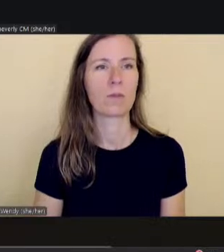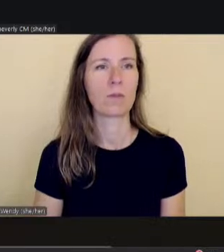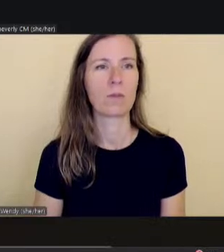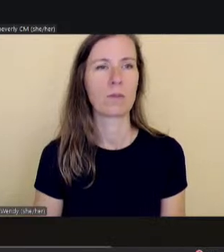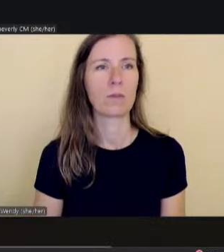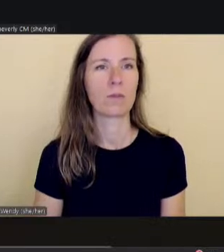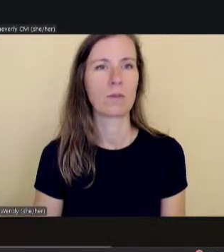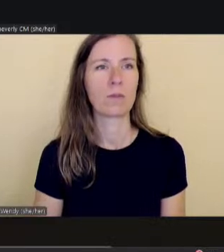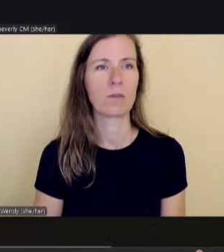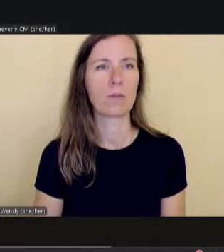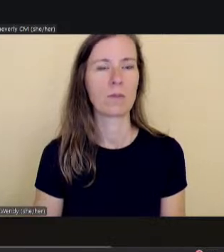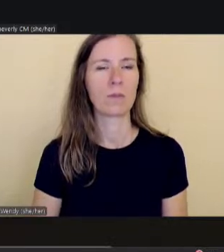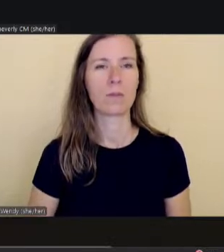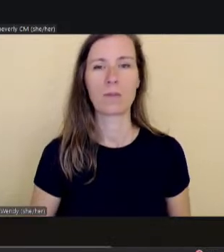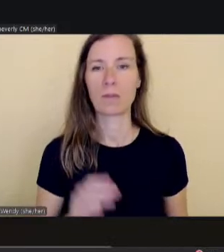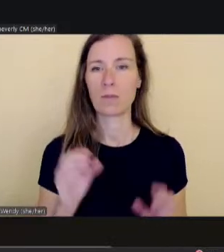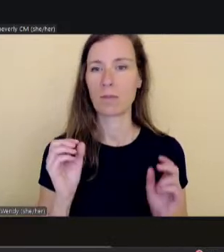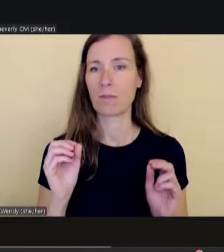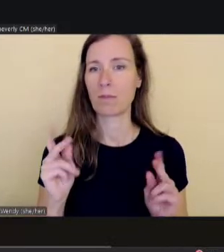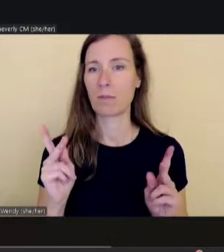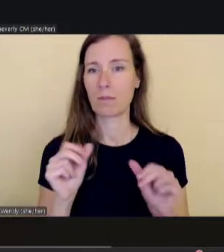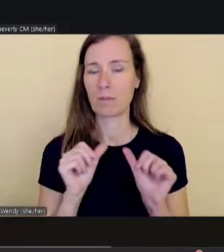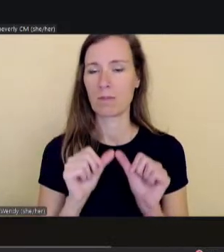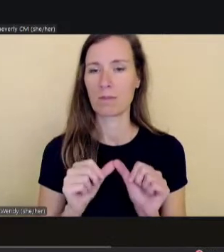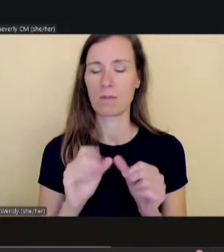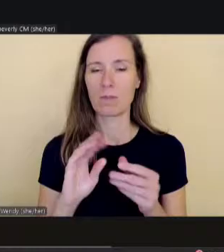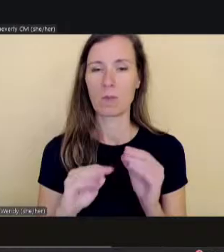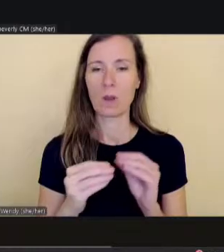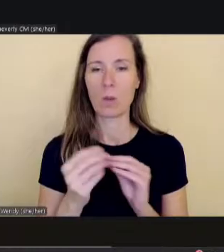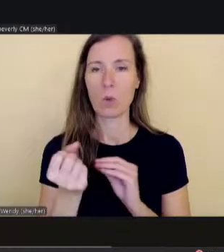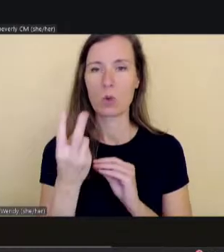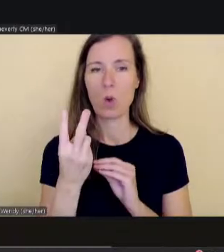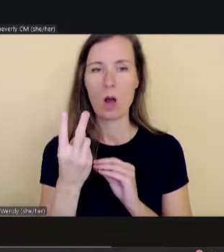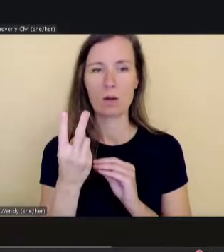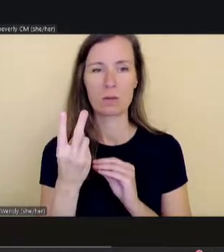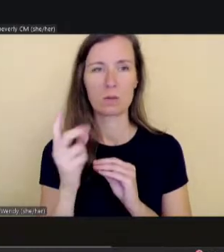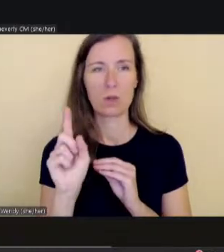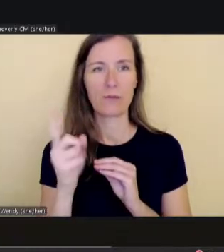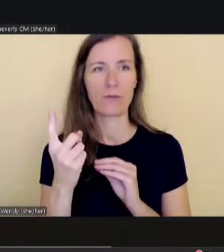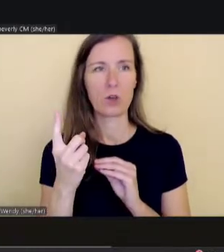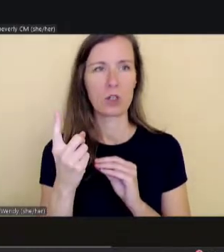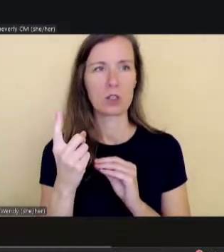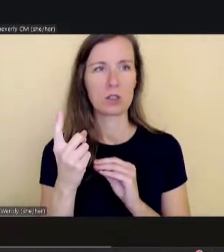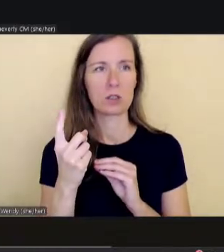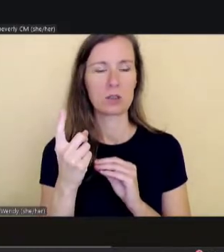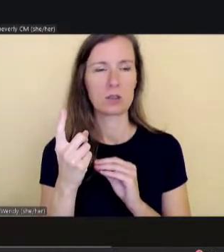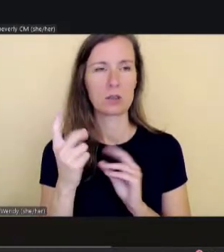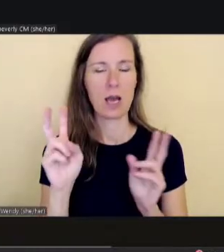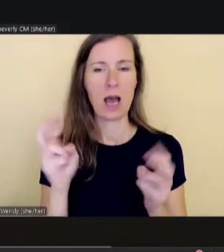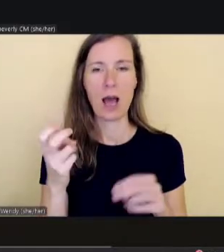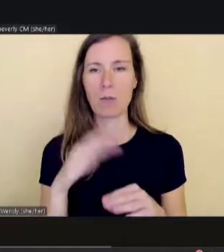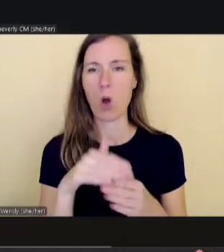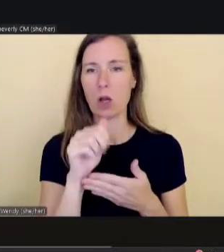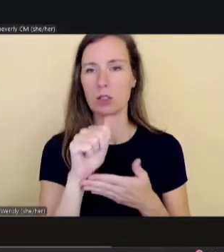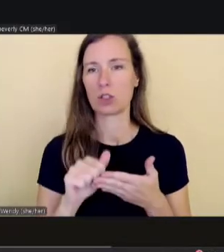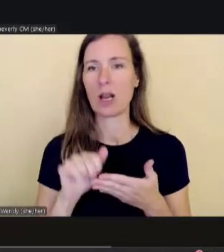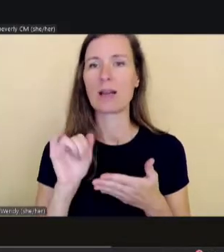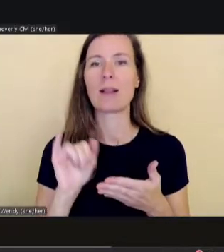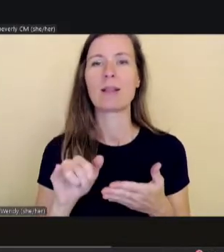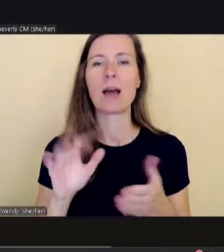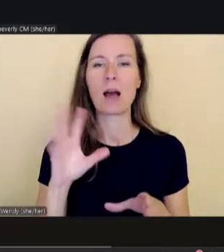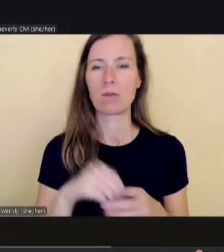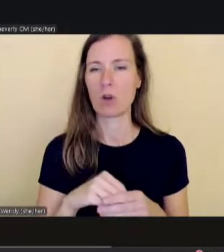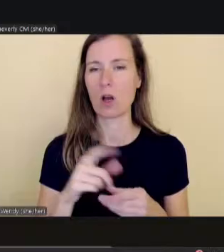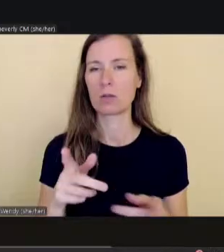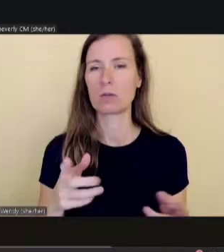All right, we are on to item 12. This is the first item on the agenda tonight that includes resident input. So we will